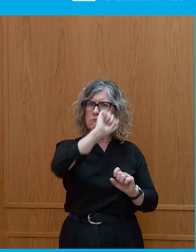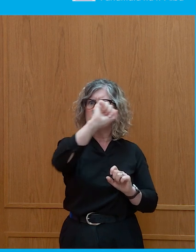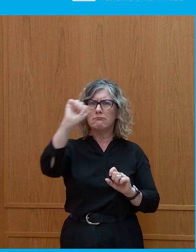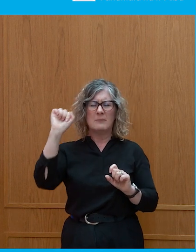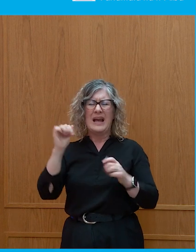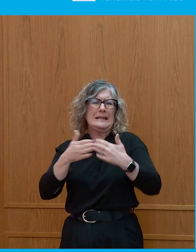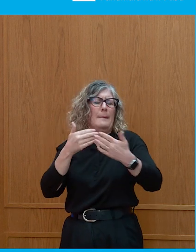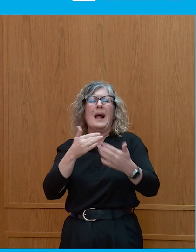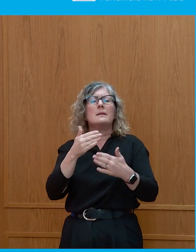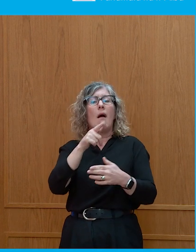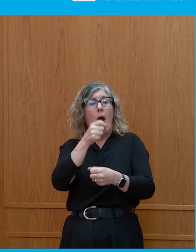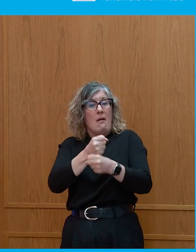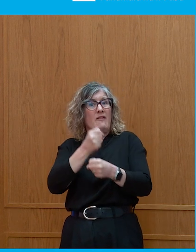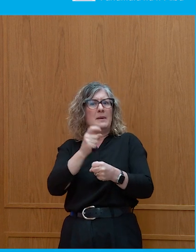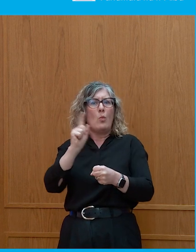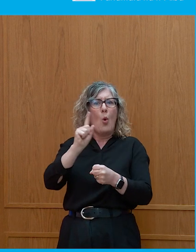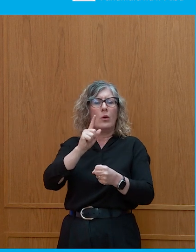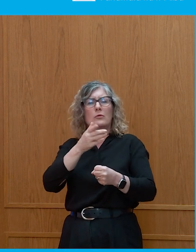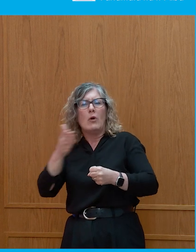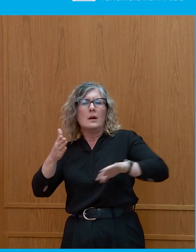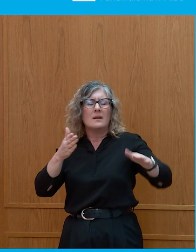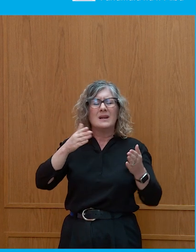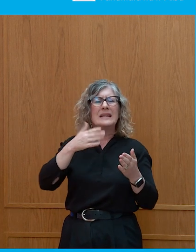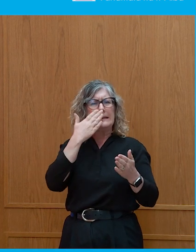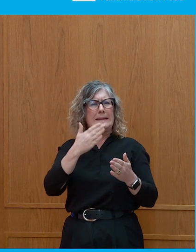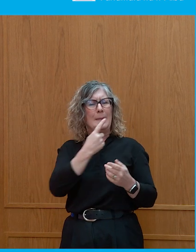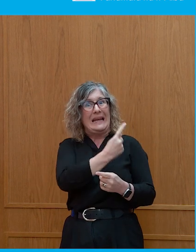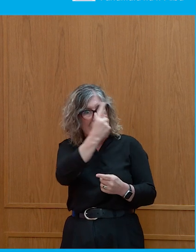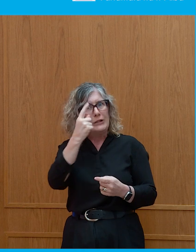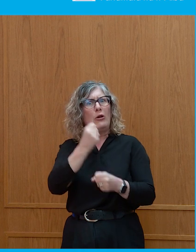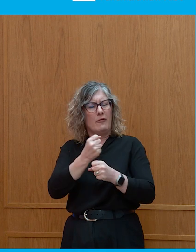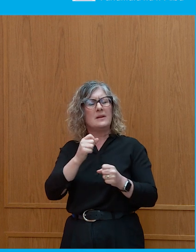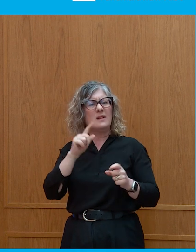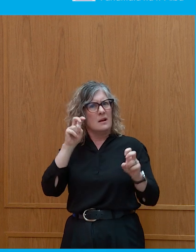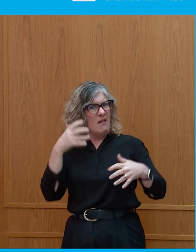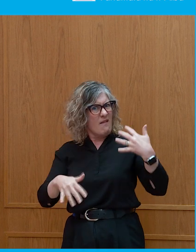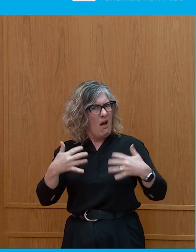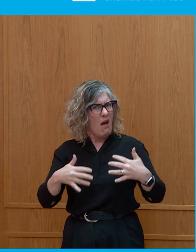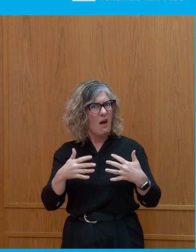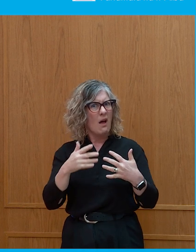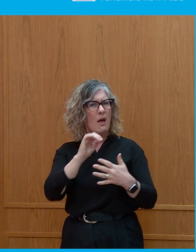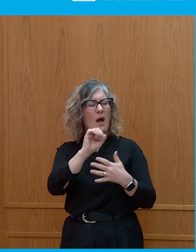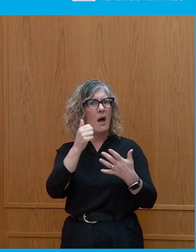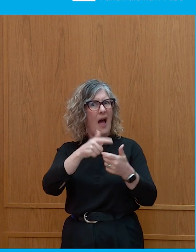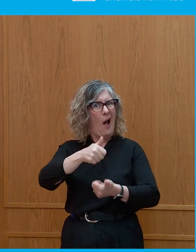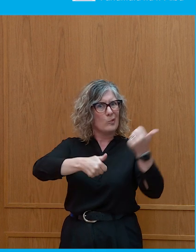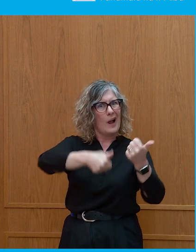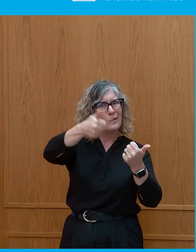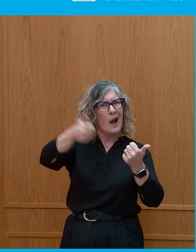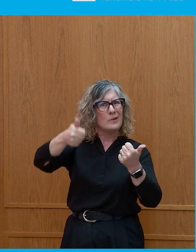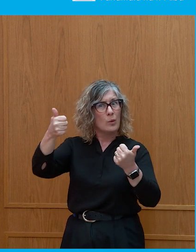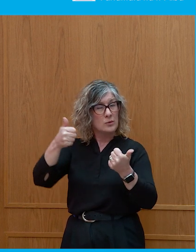the time, they all seem to have suffered or lost office subsequently. Now, is that a coincidence or